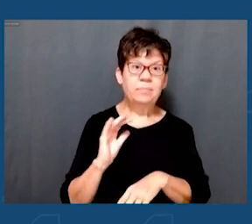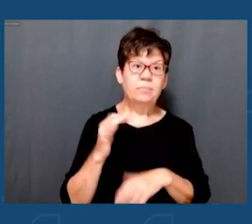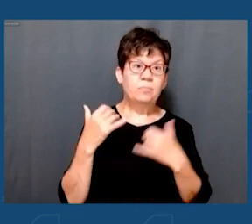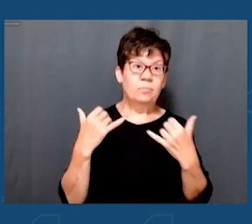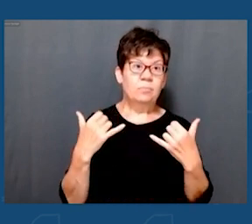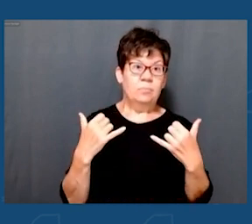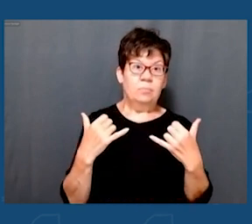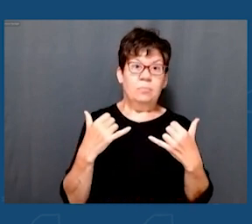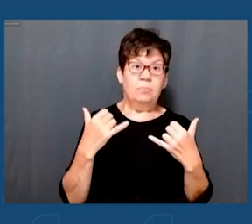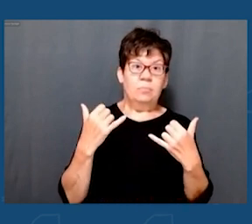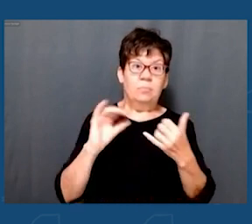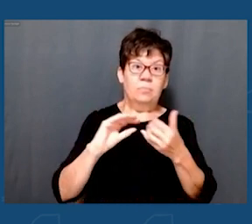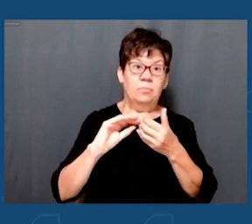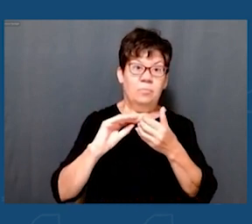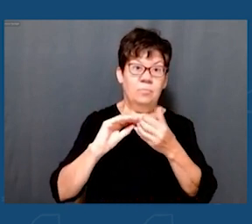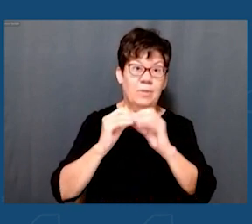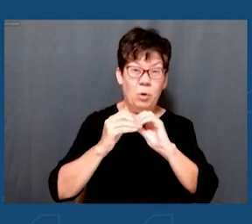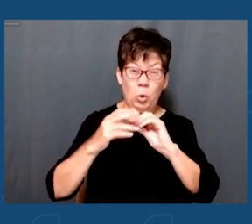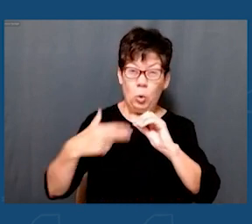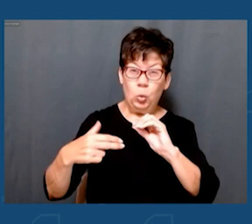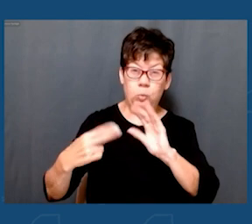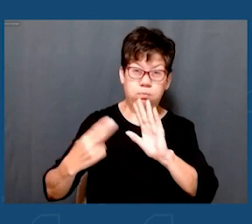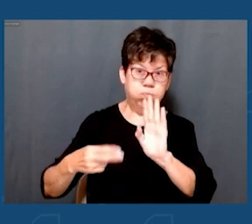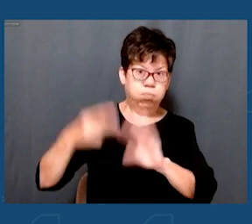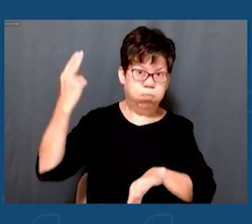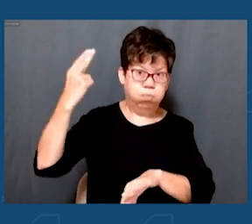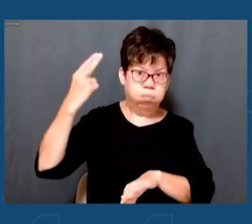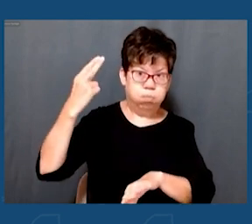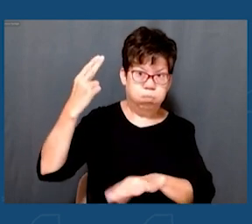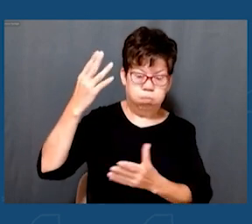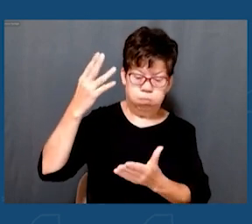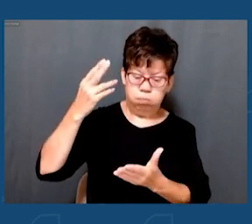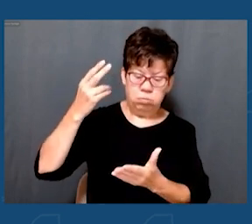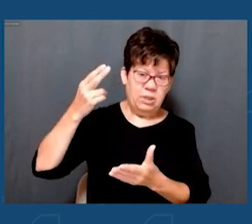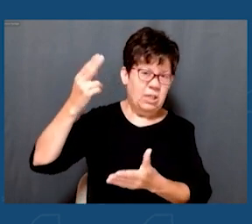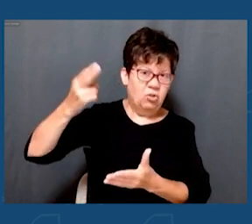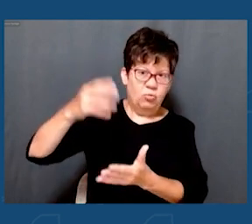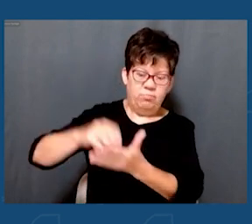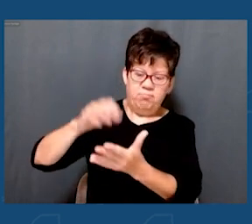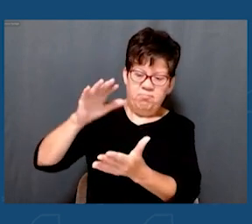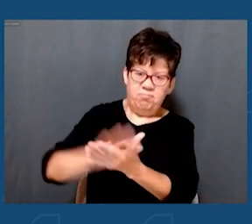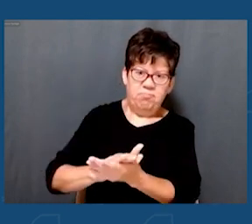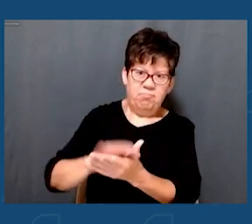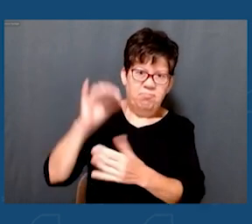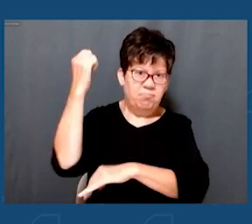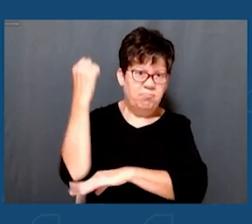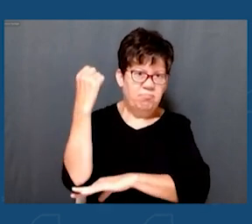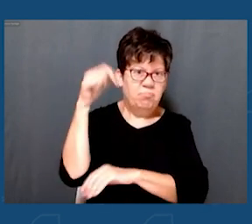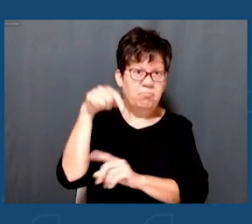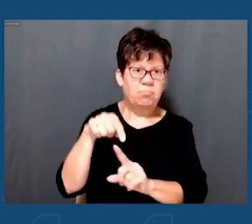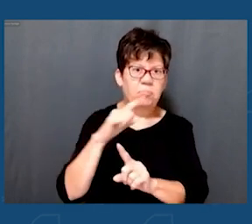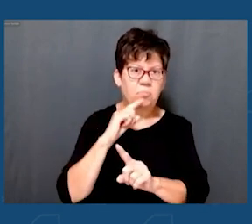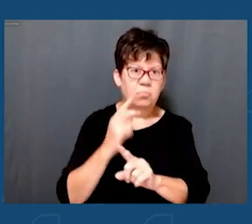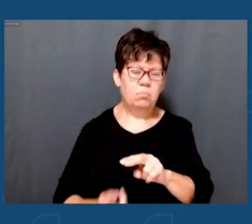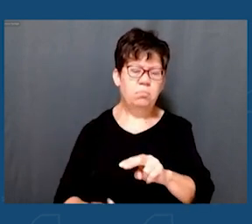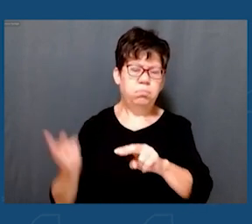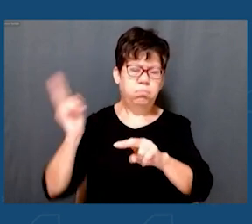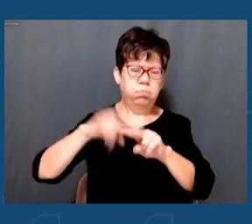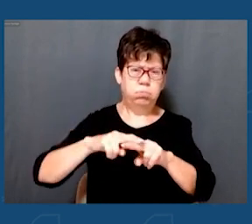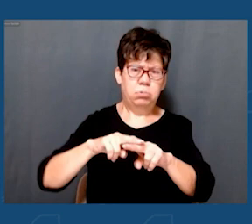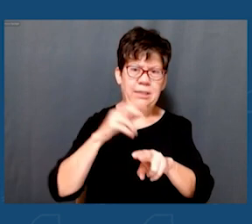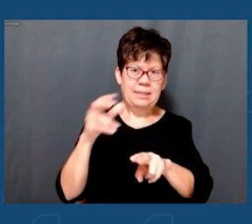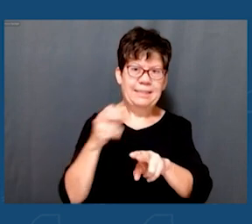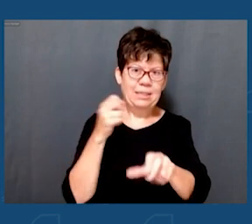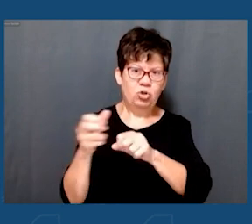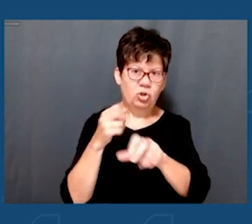levels. 10,000 up from just 2018 over almost 7,000. Dramatic increase in historic seizures. Now, what